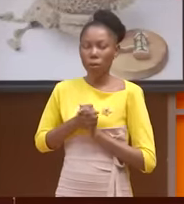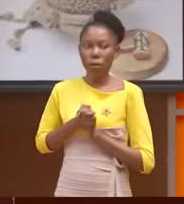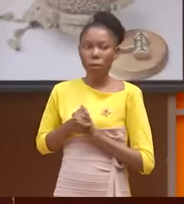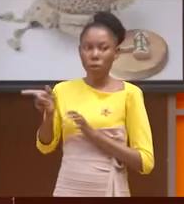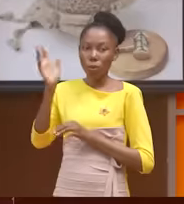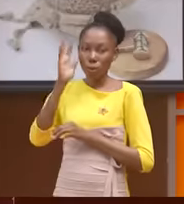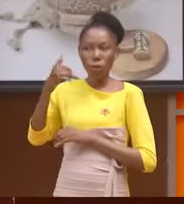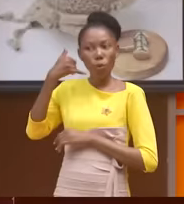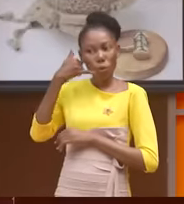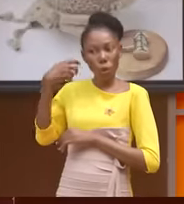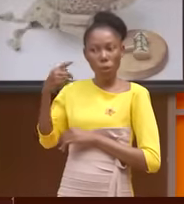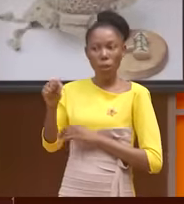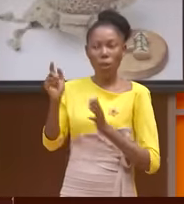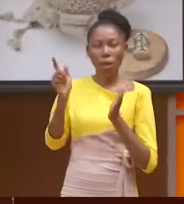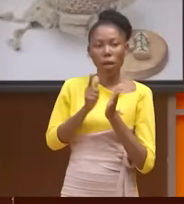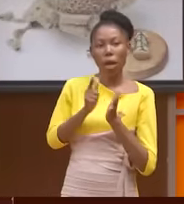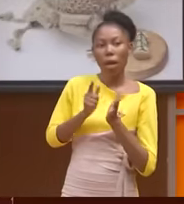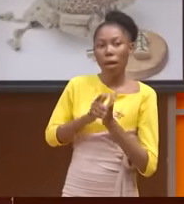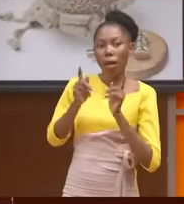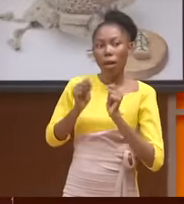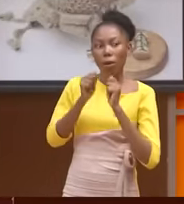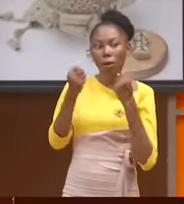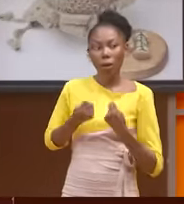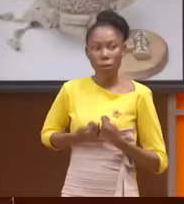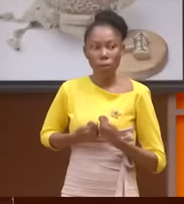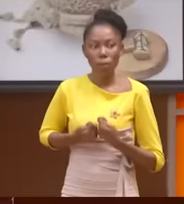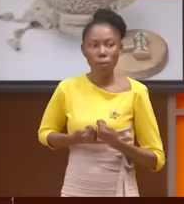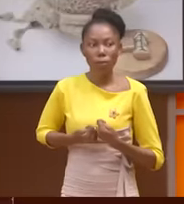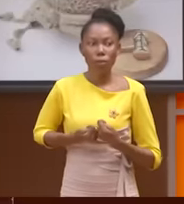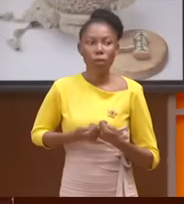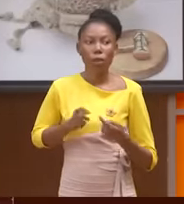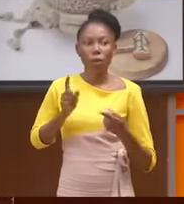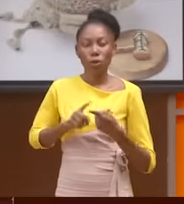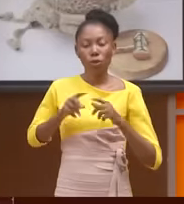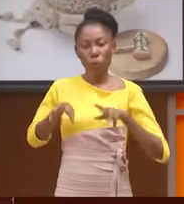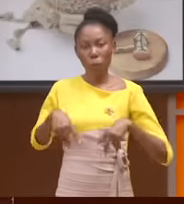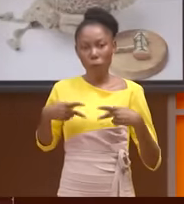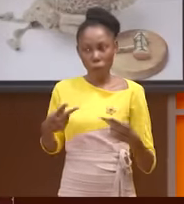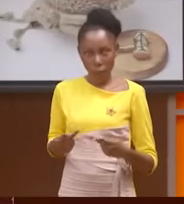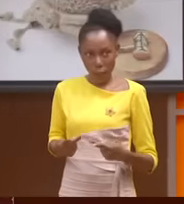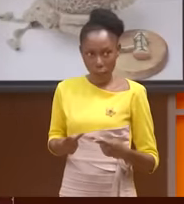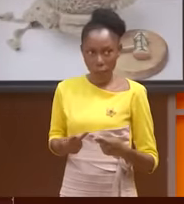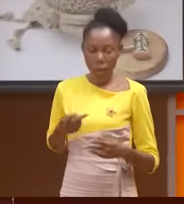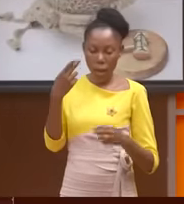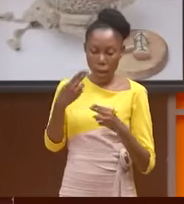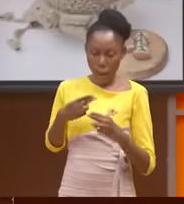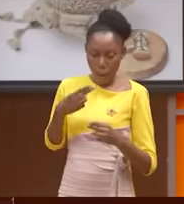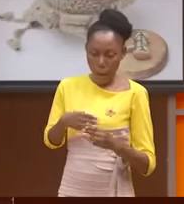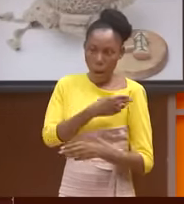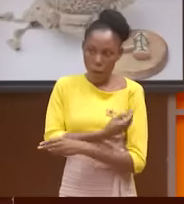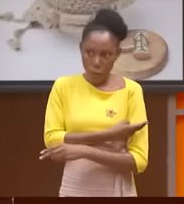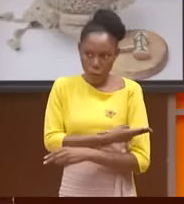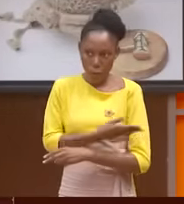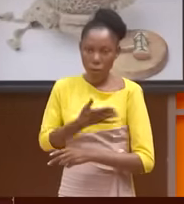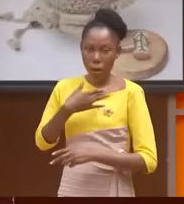You get back to the legal team to provide the medical facility that will be available for the